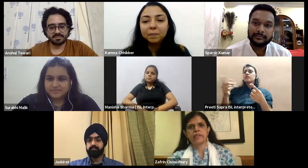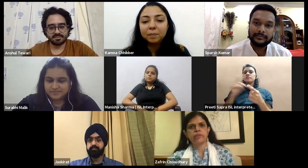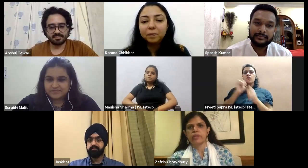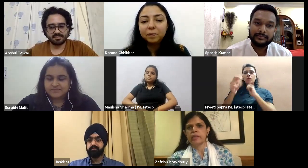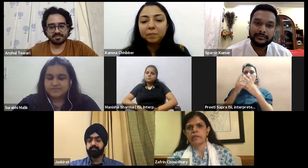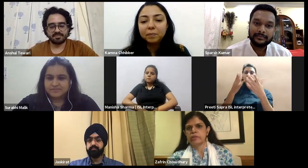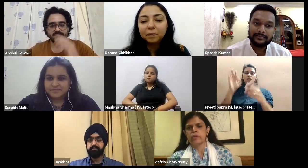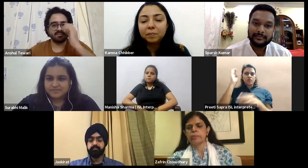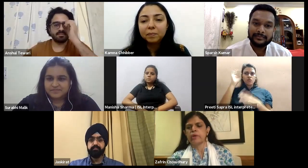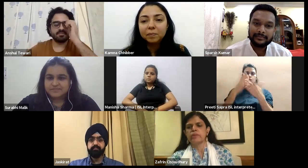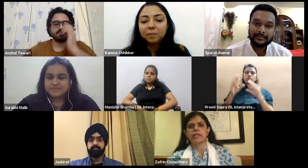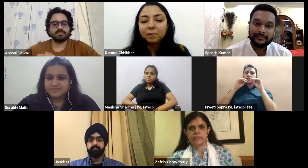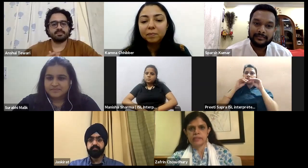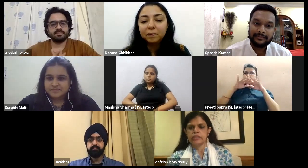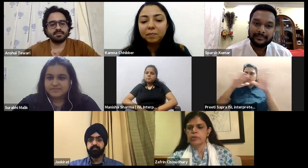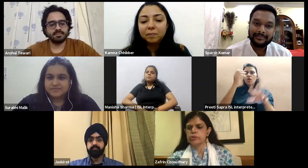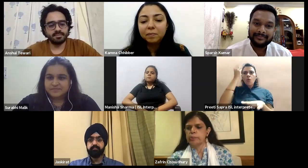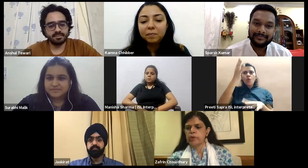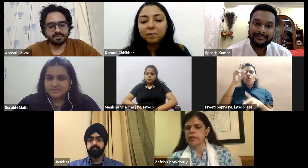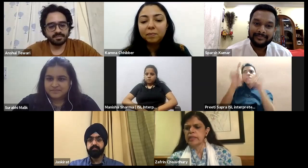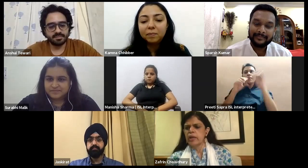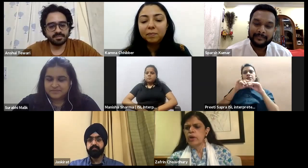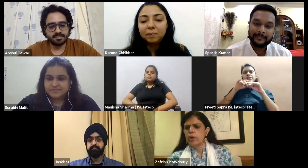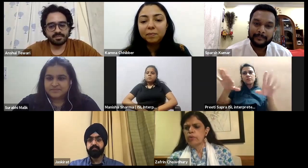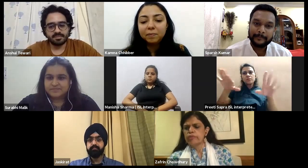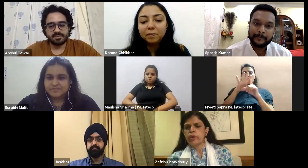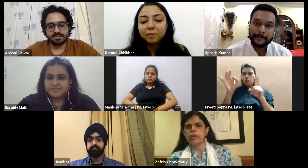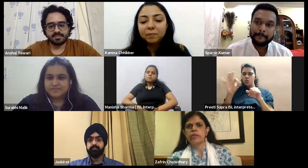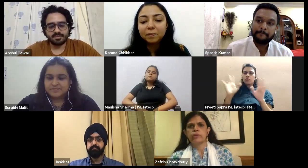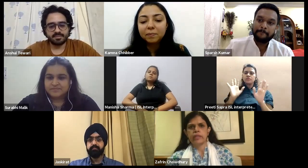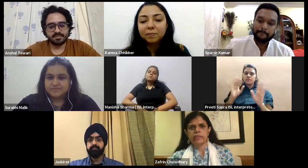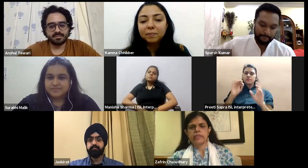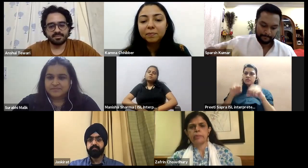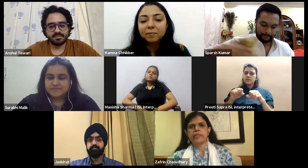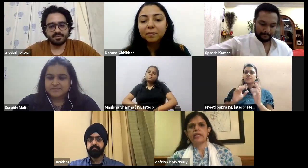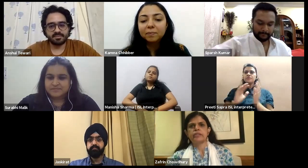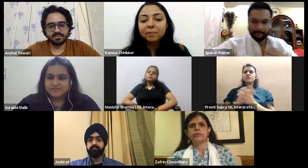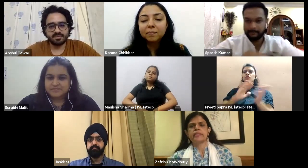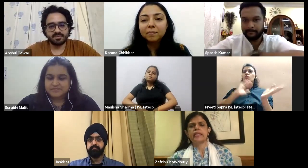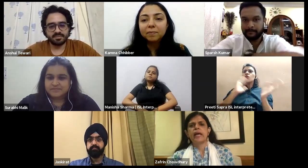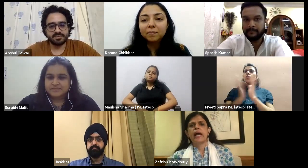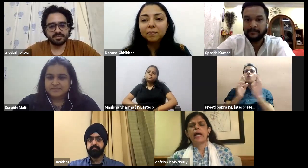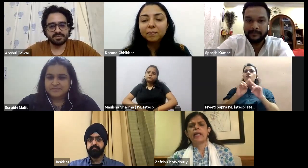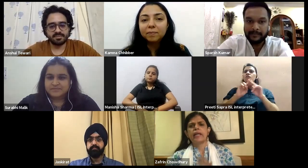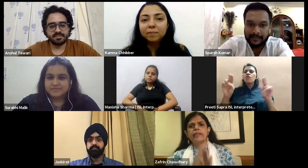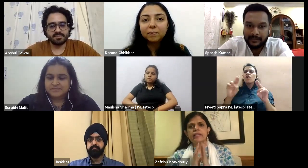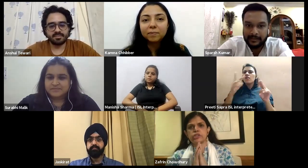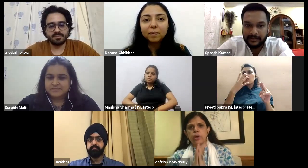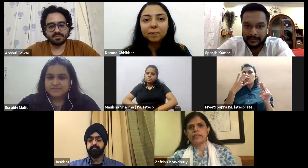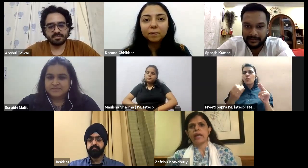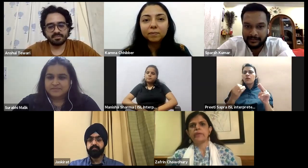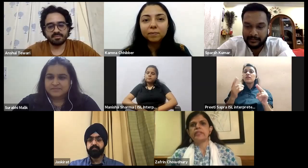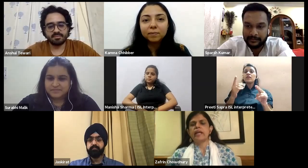speakers have talked about, that's also important. Overall, increasing media literacy. And I think